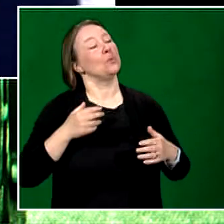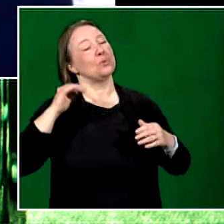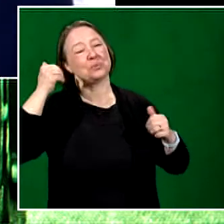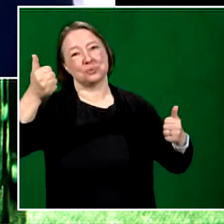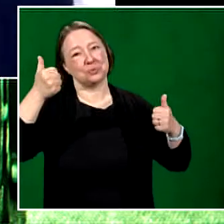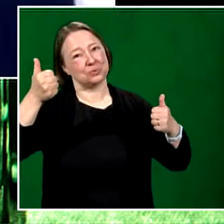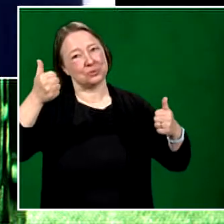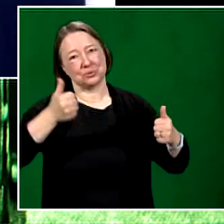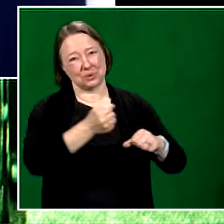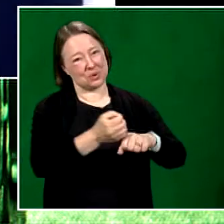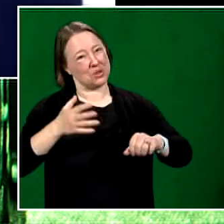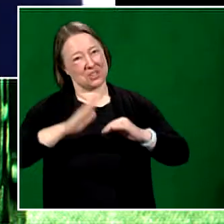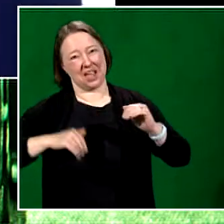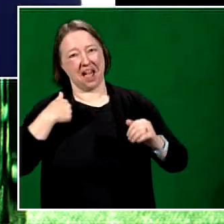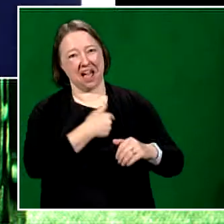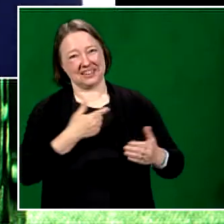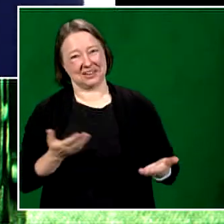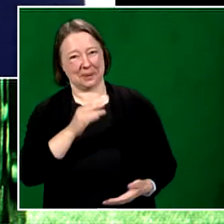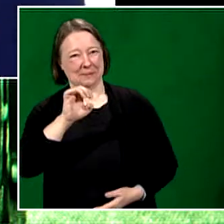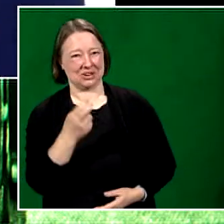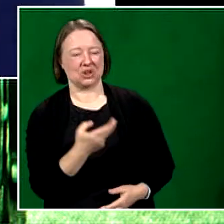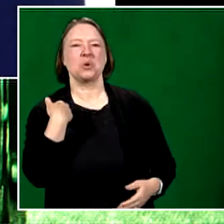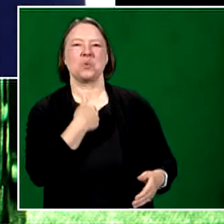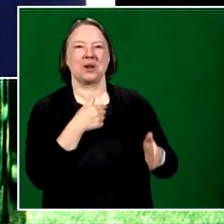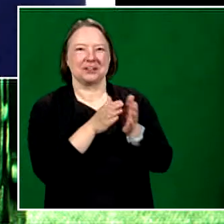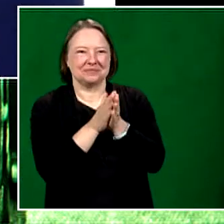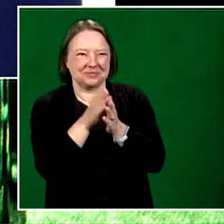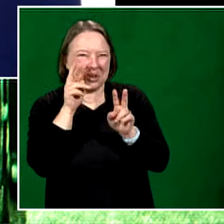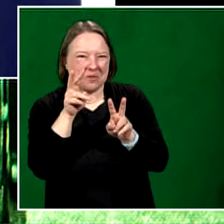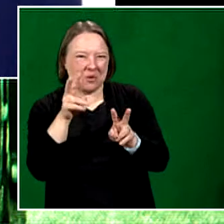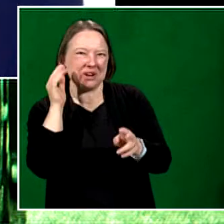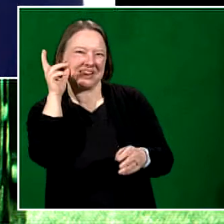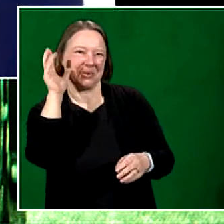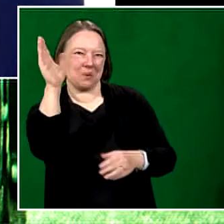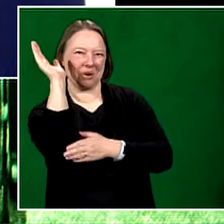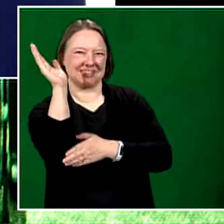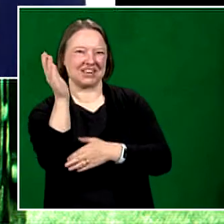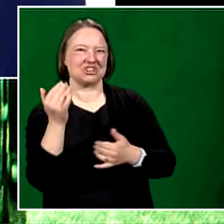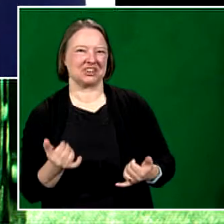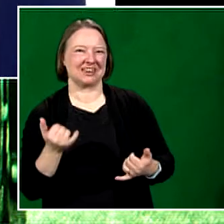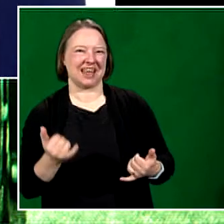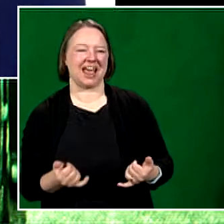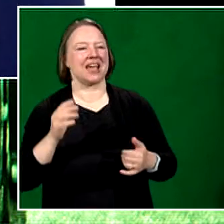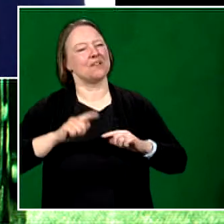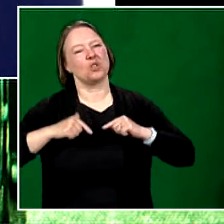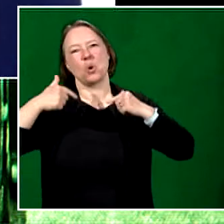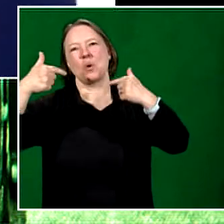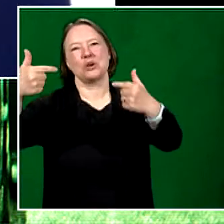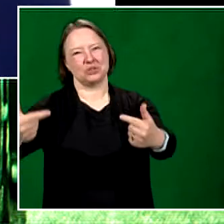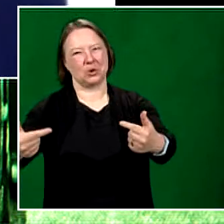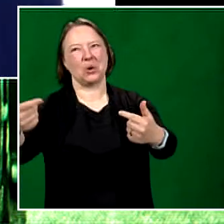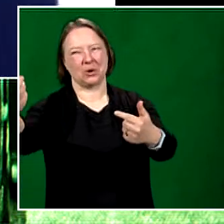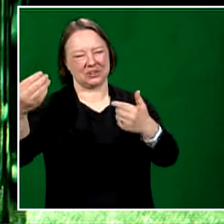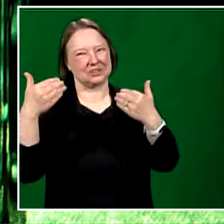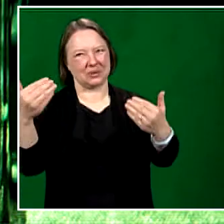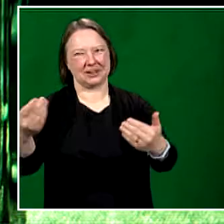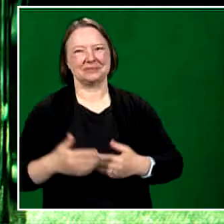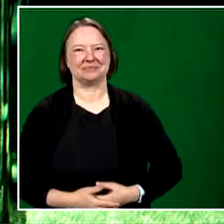You're earlier than us here in Michigan. Well, we are looking forward to hearing your presentation today. The floor is all yours. Take it